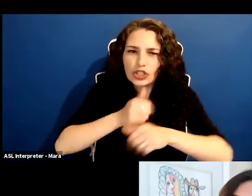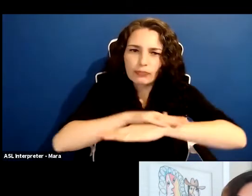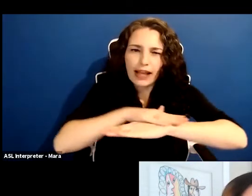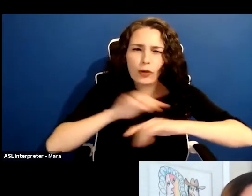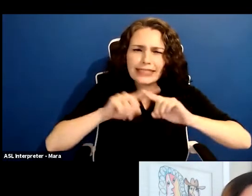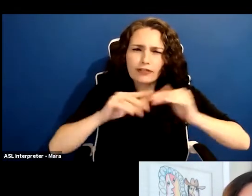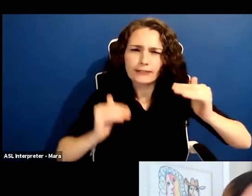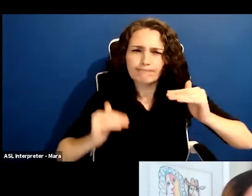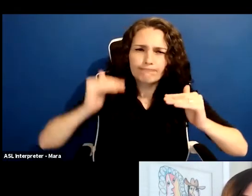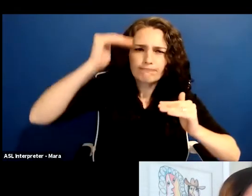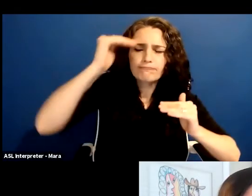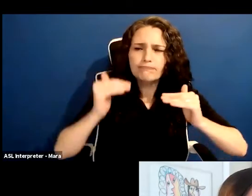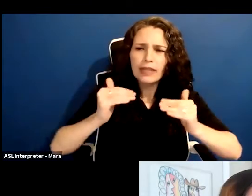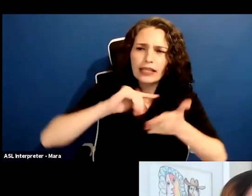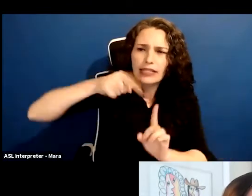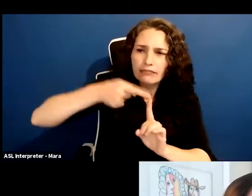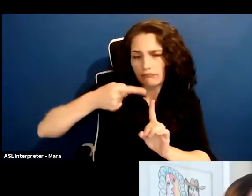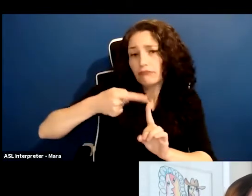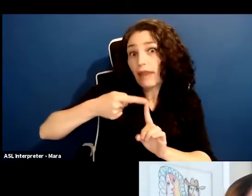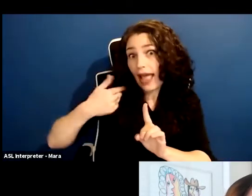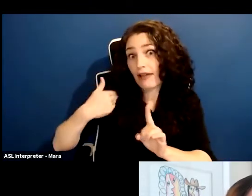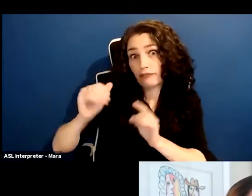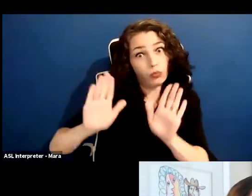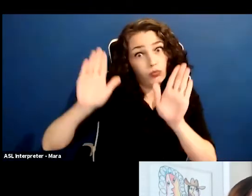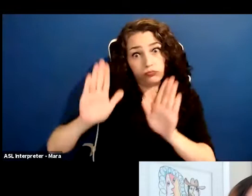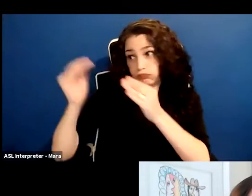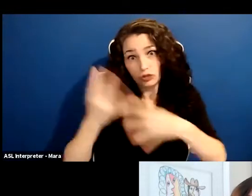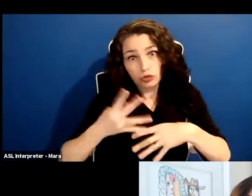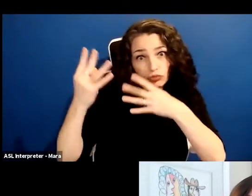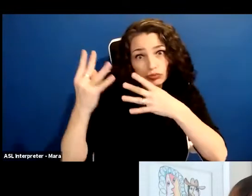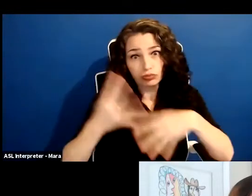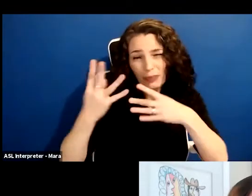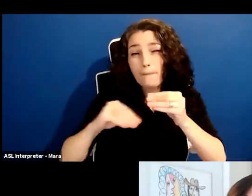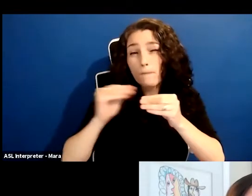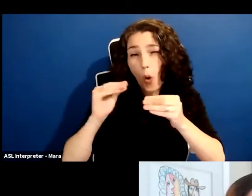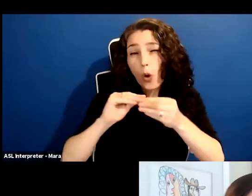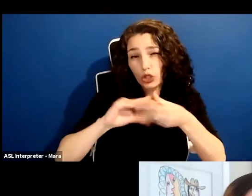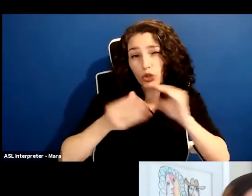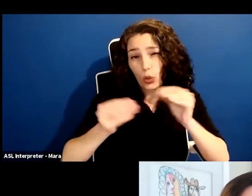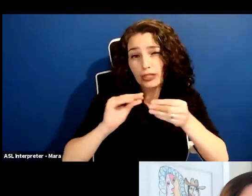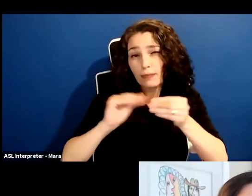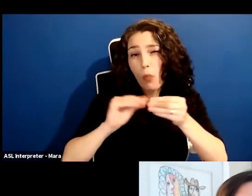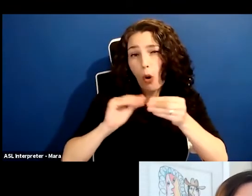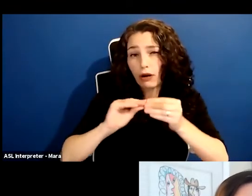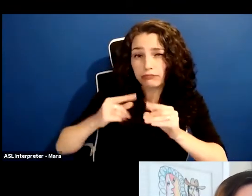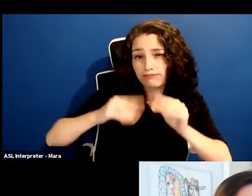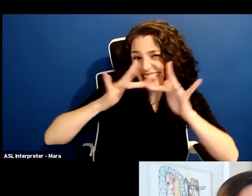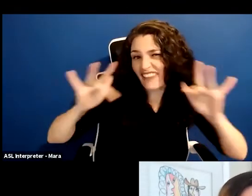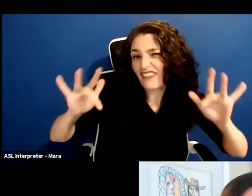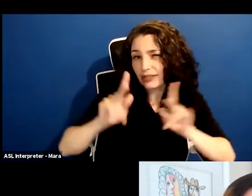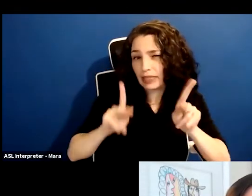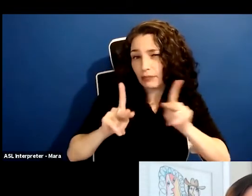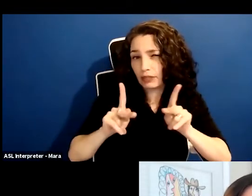in particular streaming does a remarkable job of there being more stories and perhaps more diverse people featured